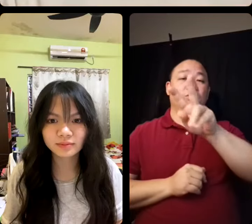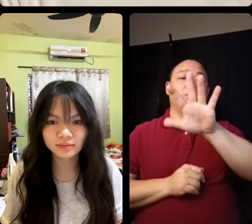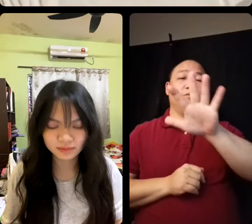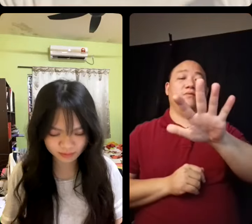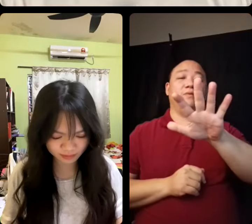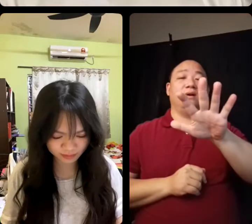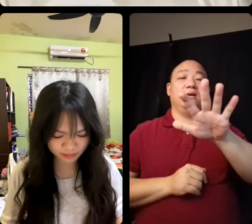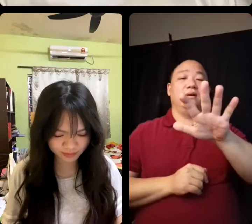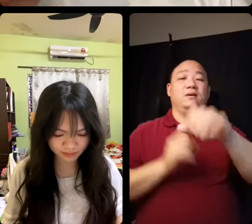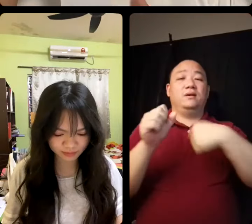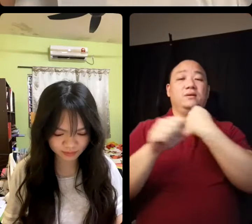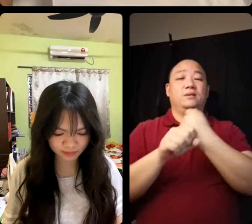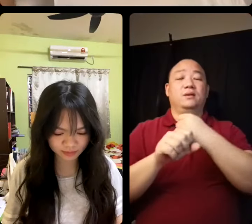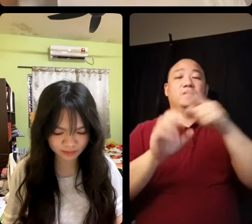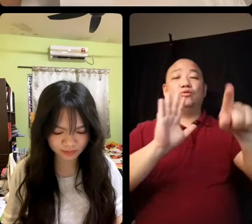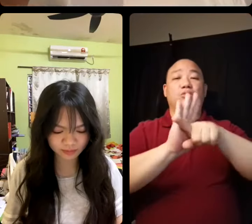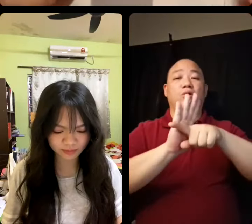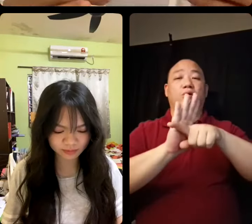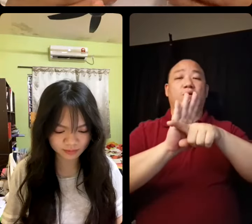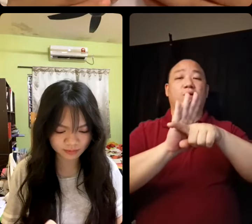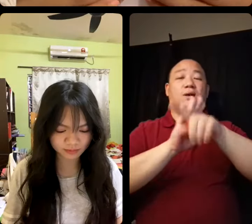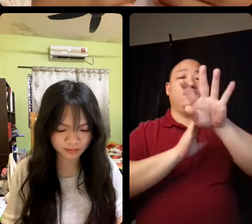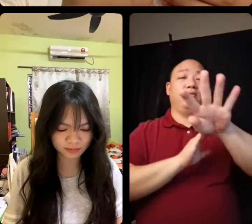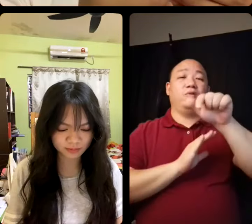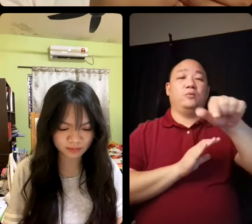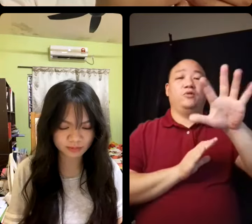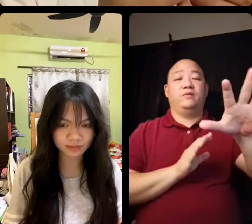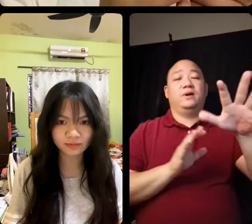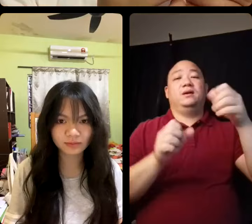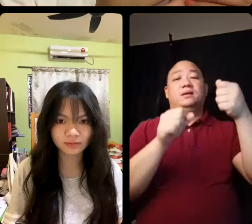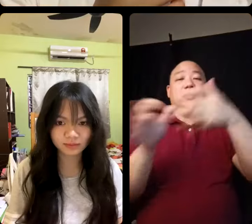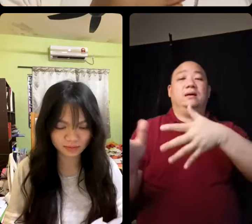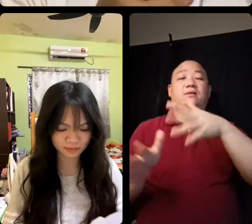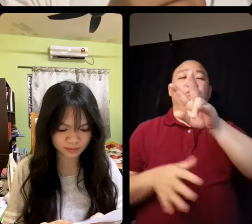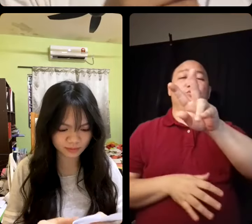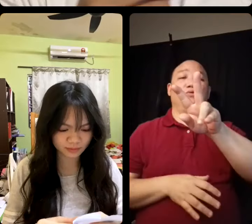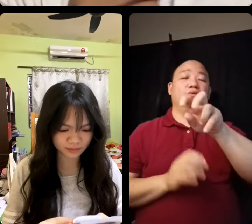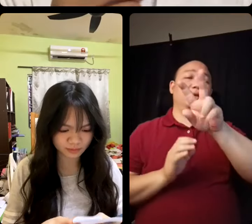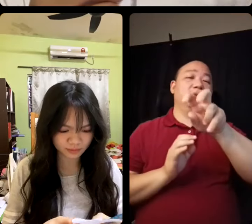20.5 years. Alright? So 20.5 years. Jom kita tolakkan